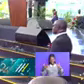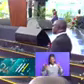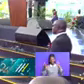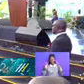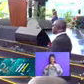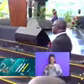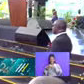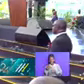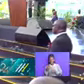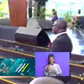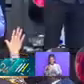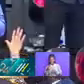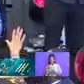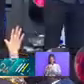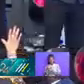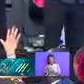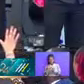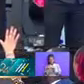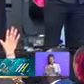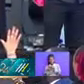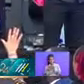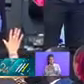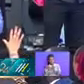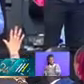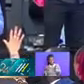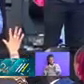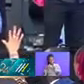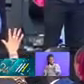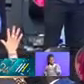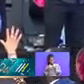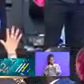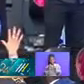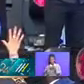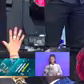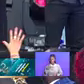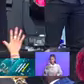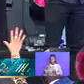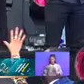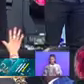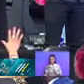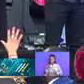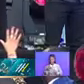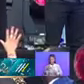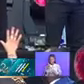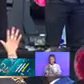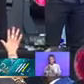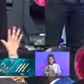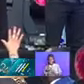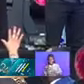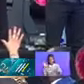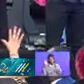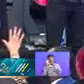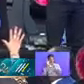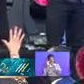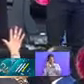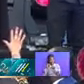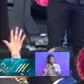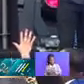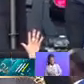and I ask God what does that represent God says that this is an assignment that I'm connecting you